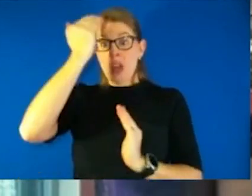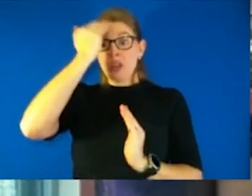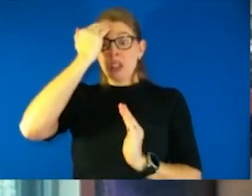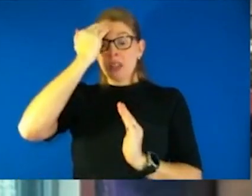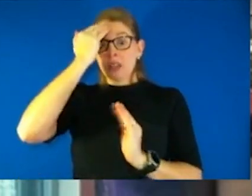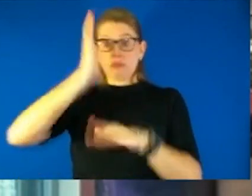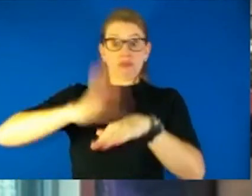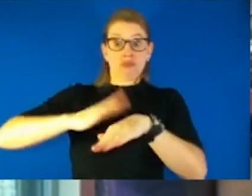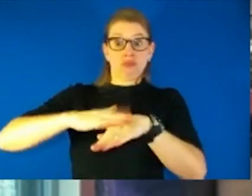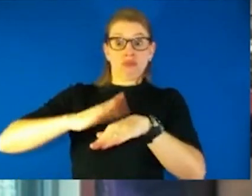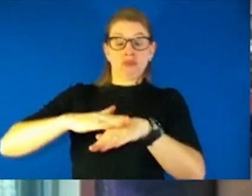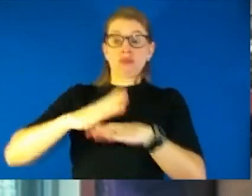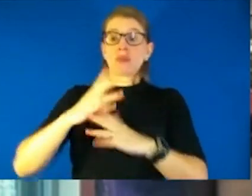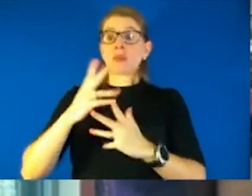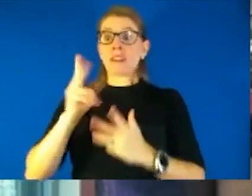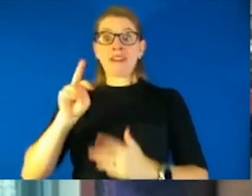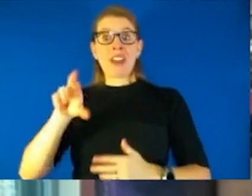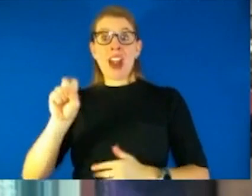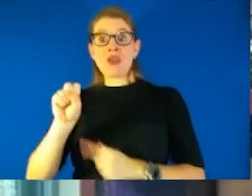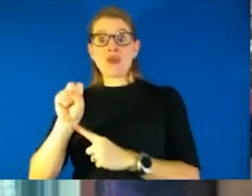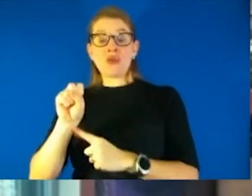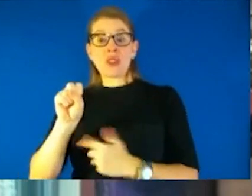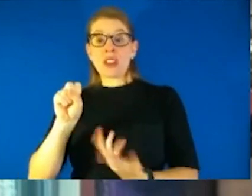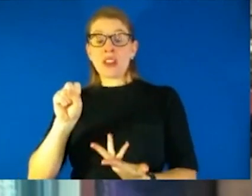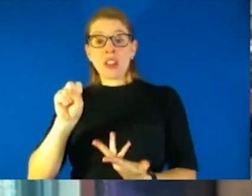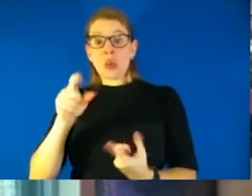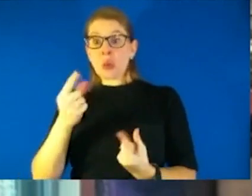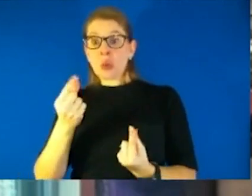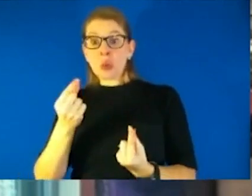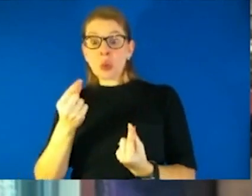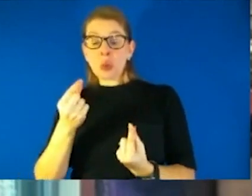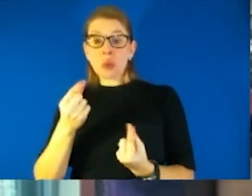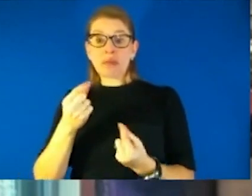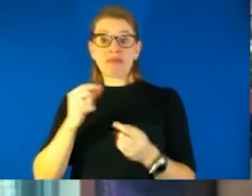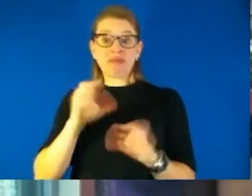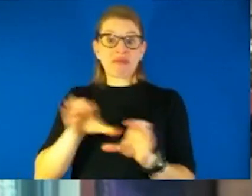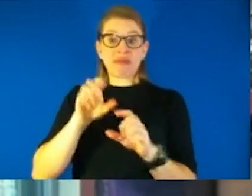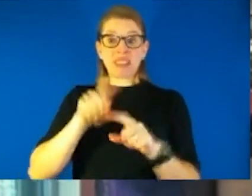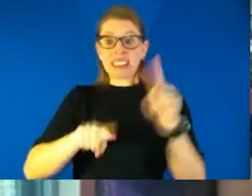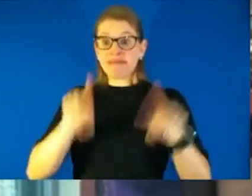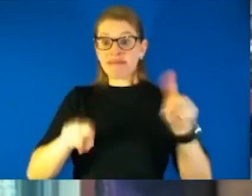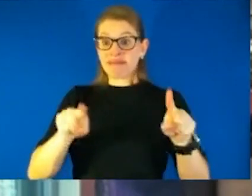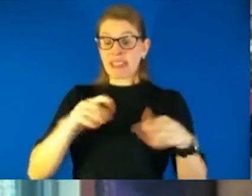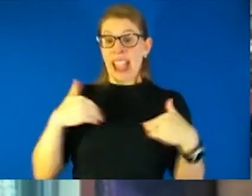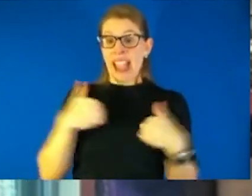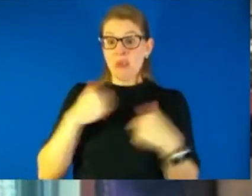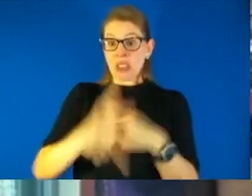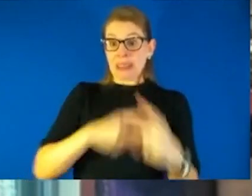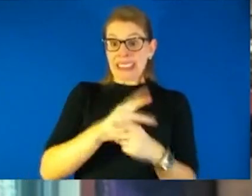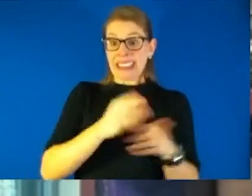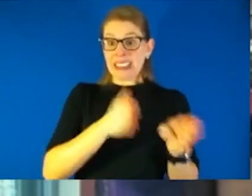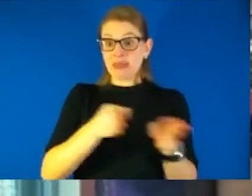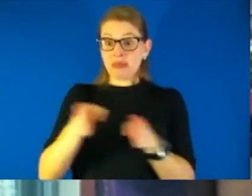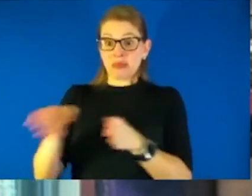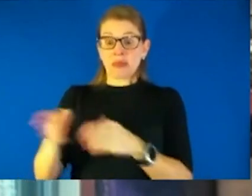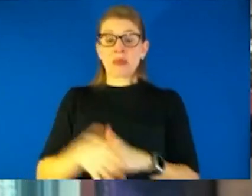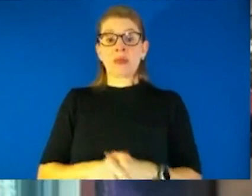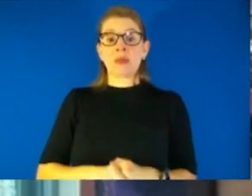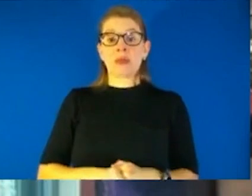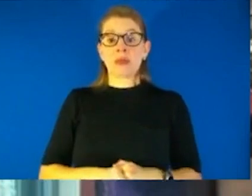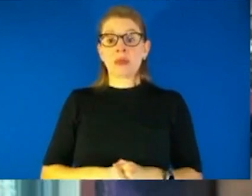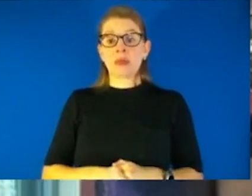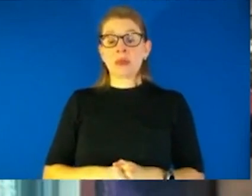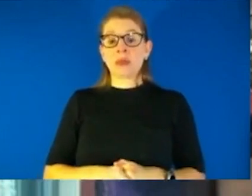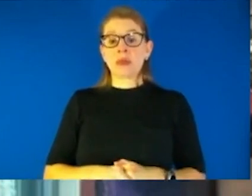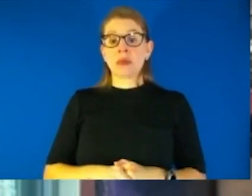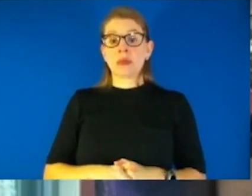what might this virus be doing in different animal species. And I'll have to tell Juergen, you probably don't know this,